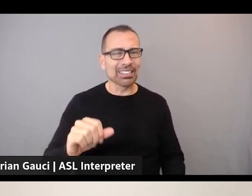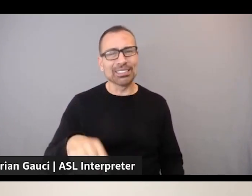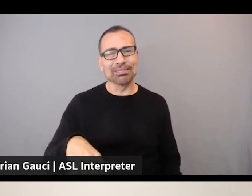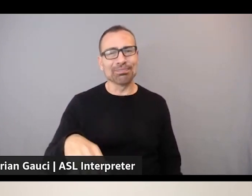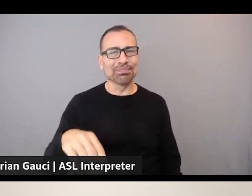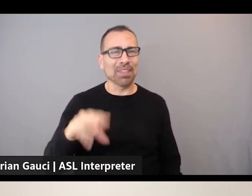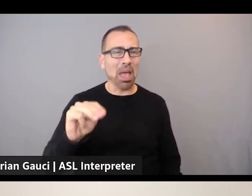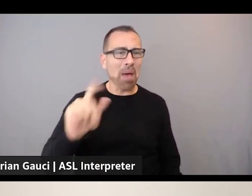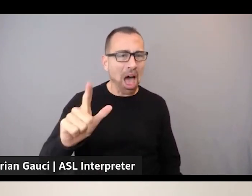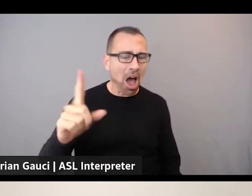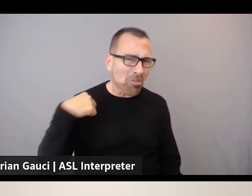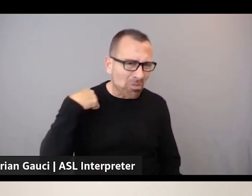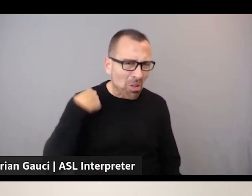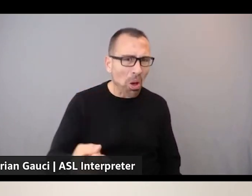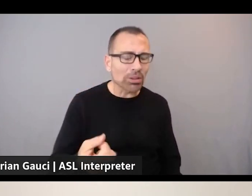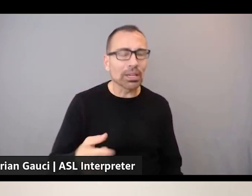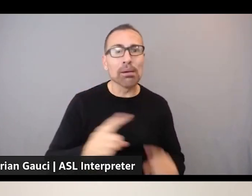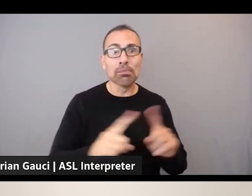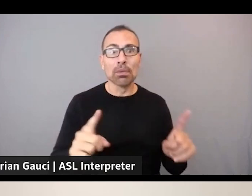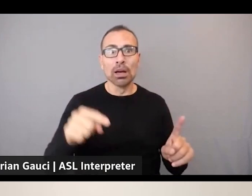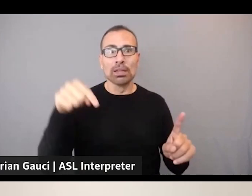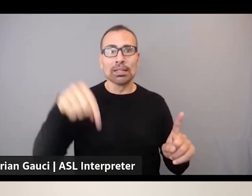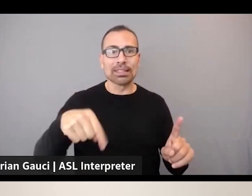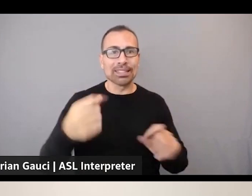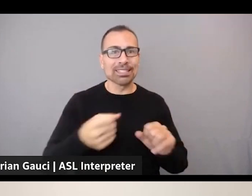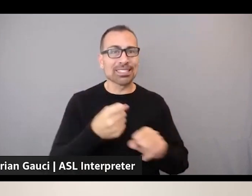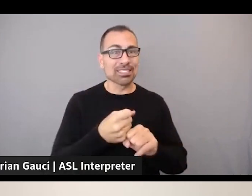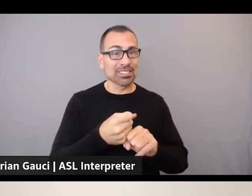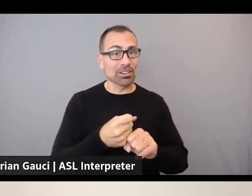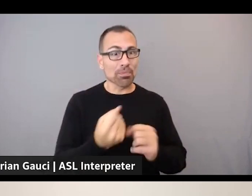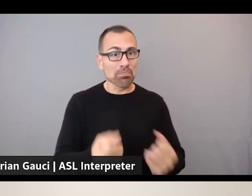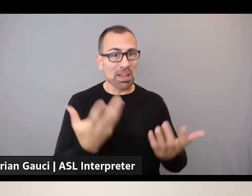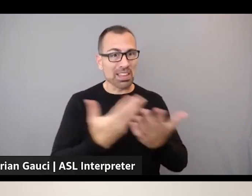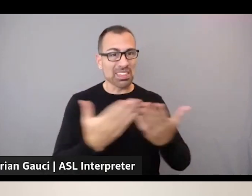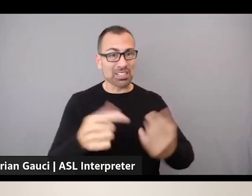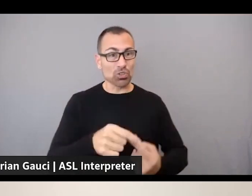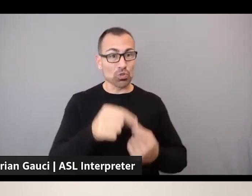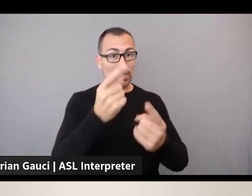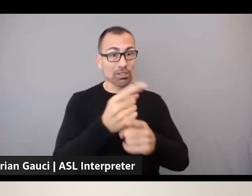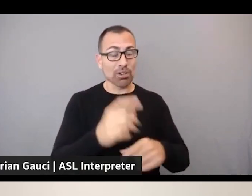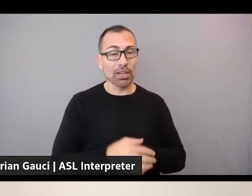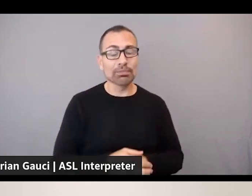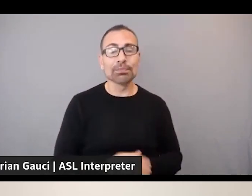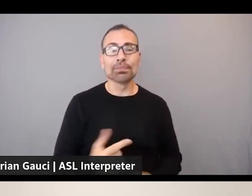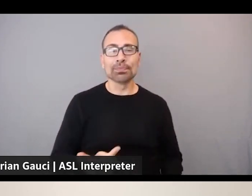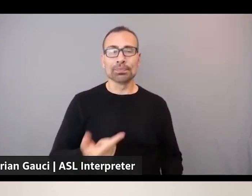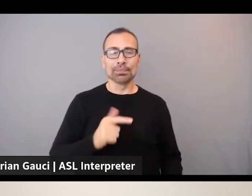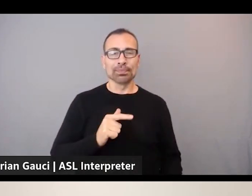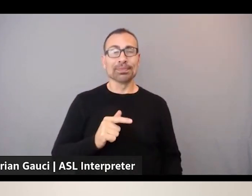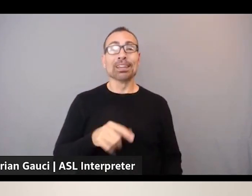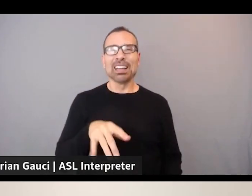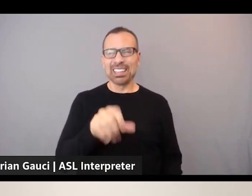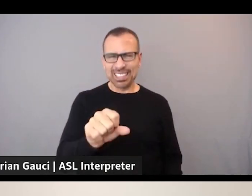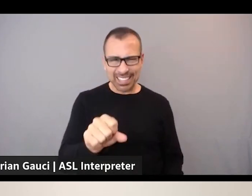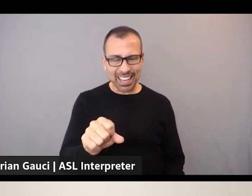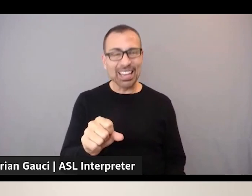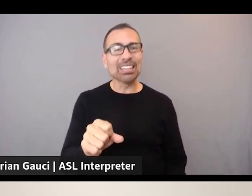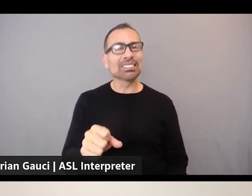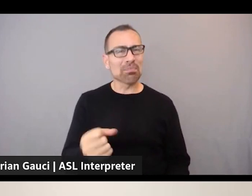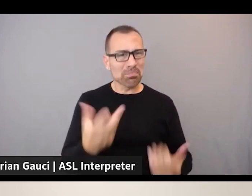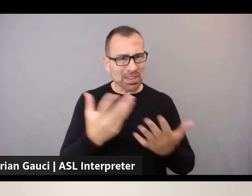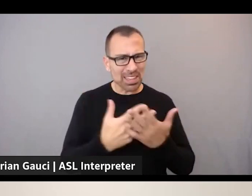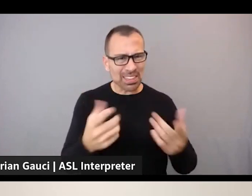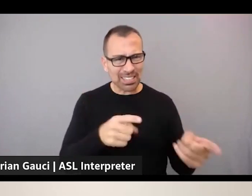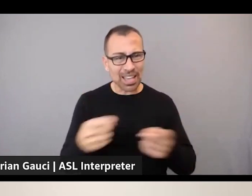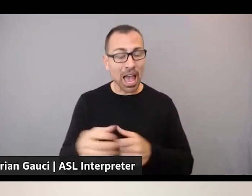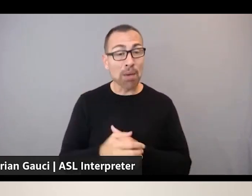about this year, though, with generative AI? A couple things came together, right? For a while, we've been creating compute capacity that's available